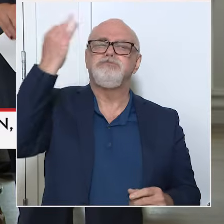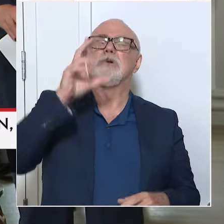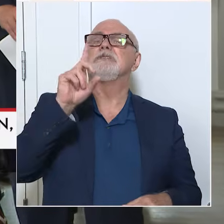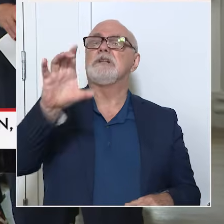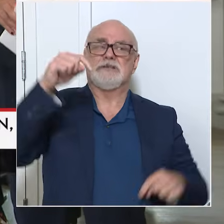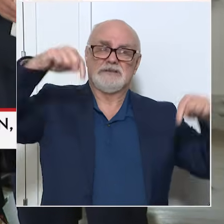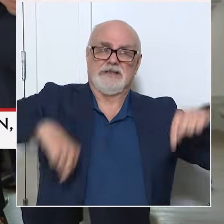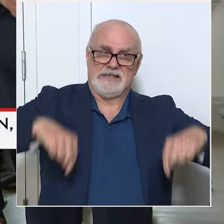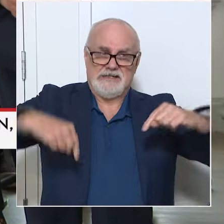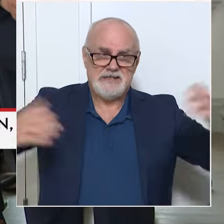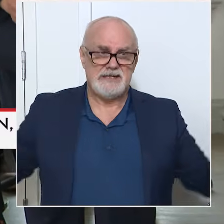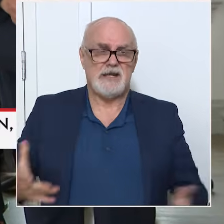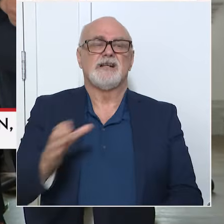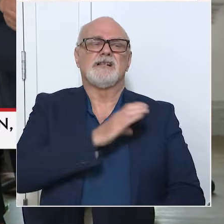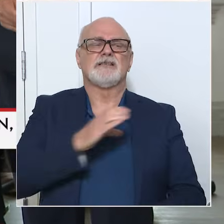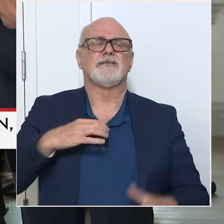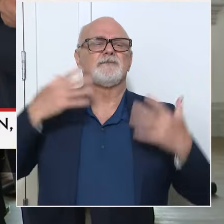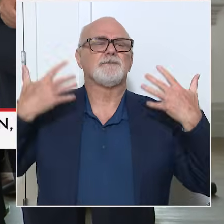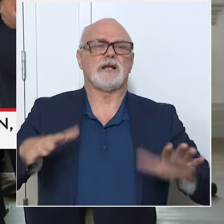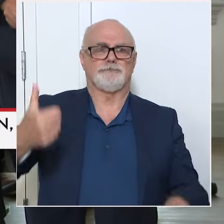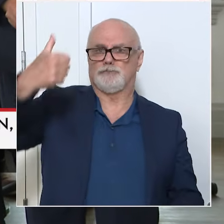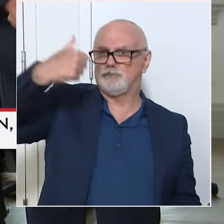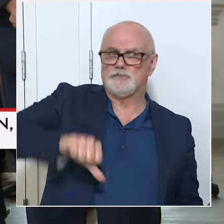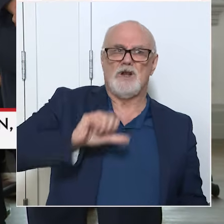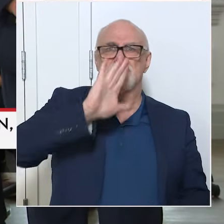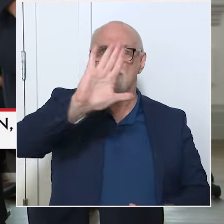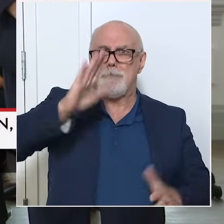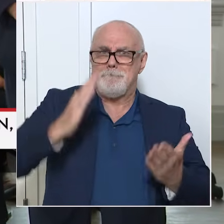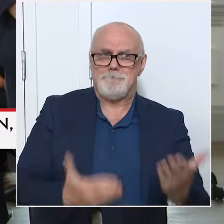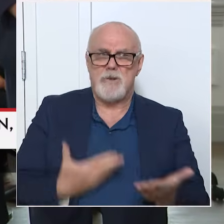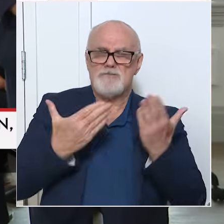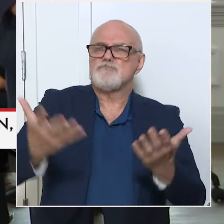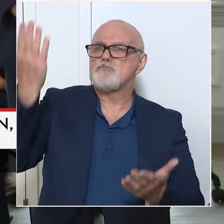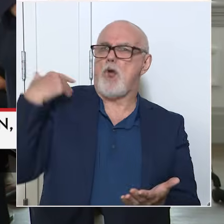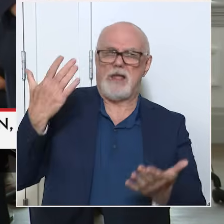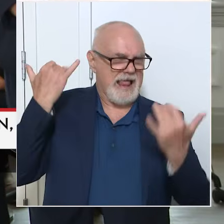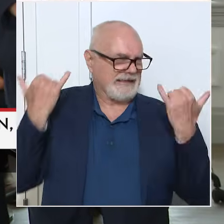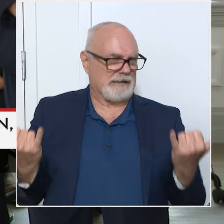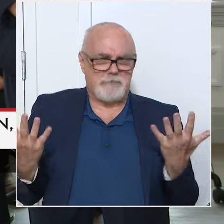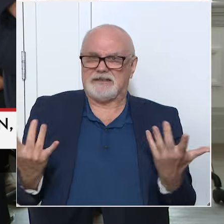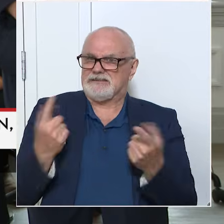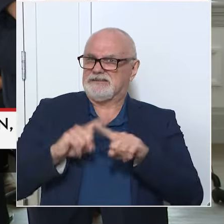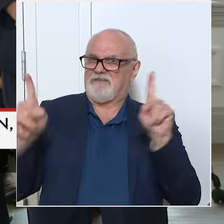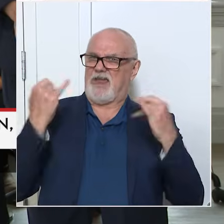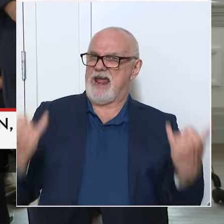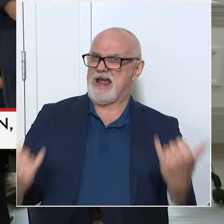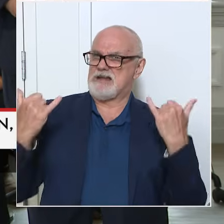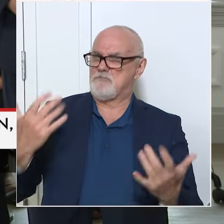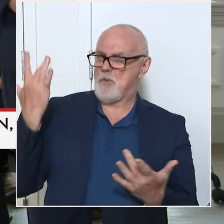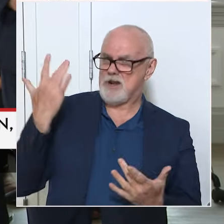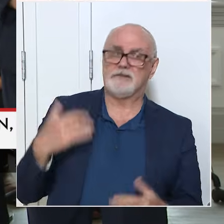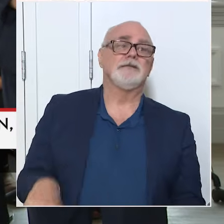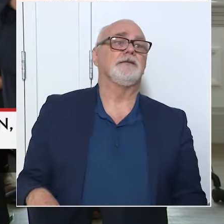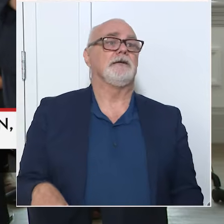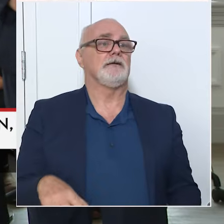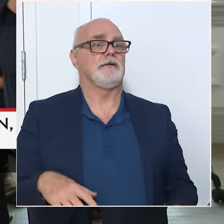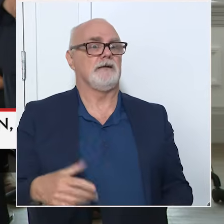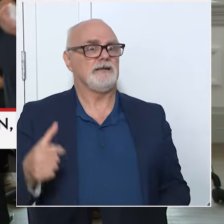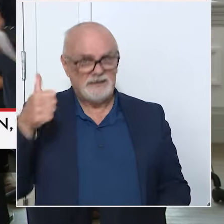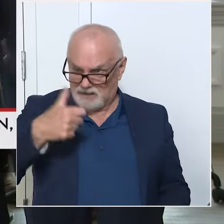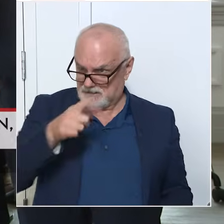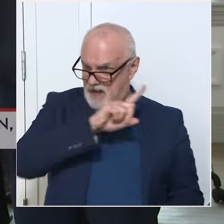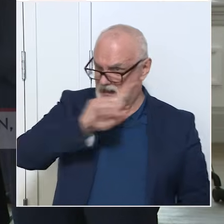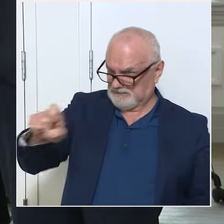proposals already. I'm curious why you think that this time's going to be different. Did they vote on them? Then that's not rejecting them.